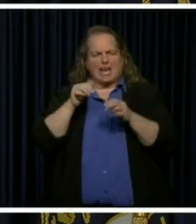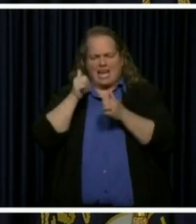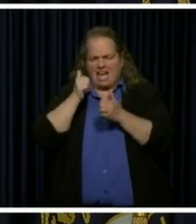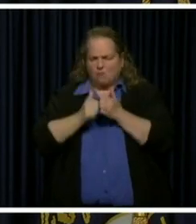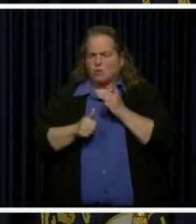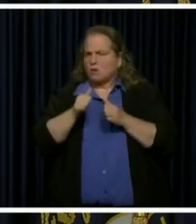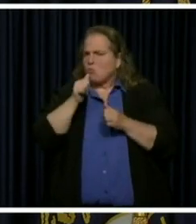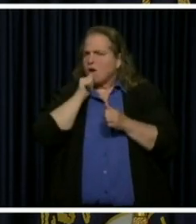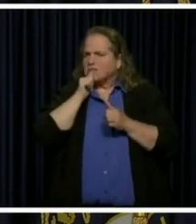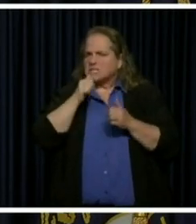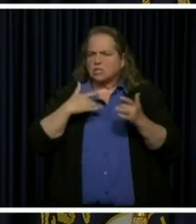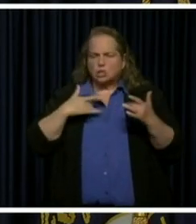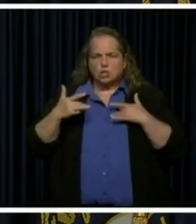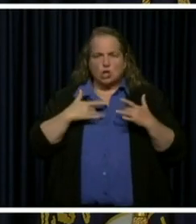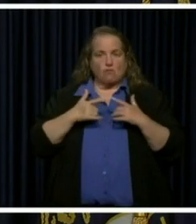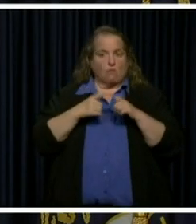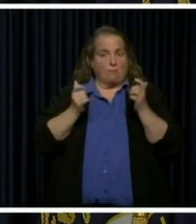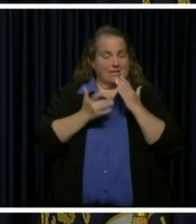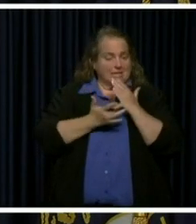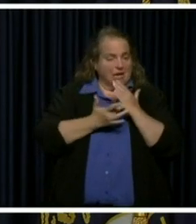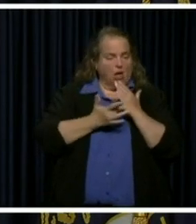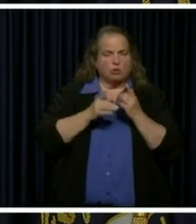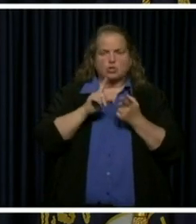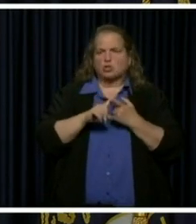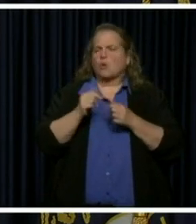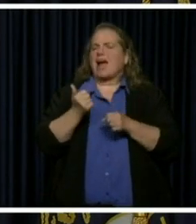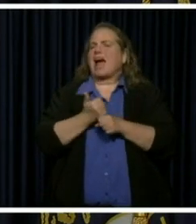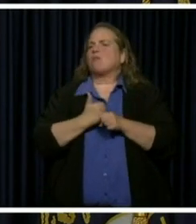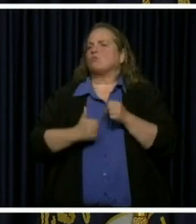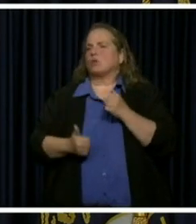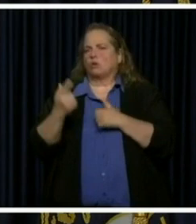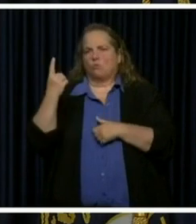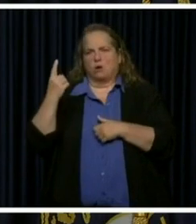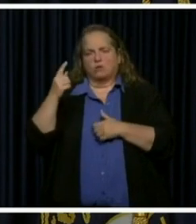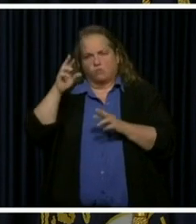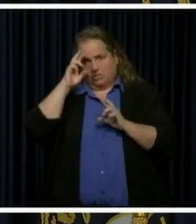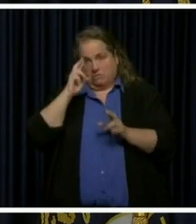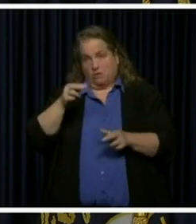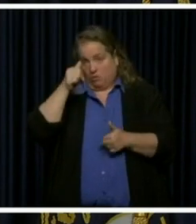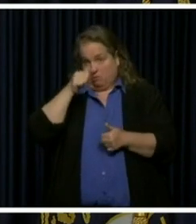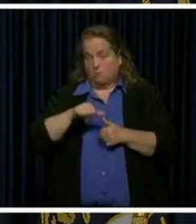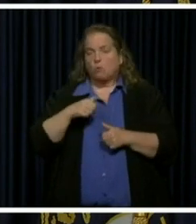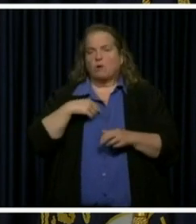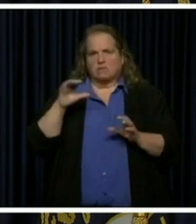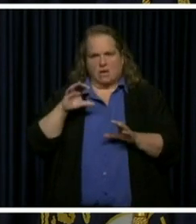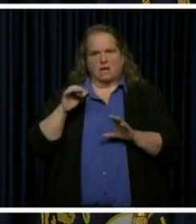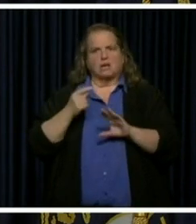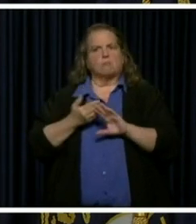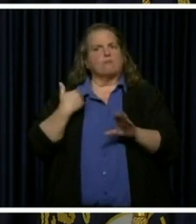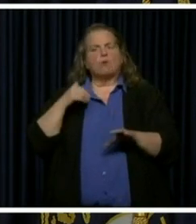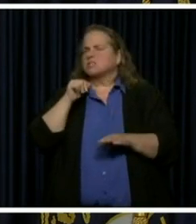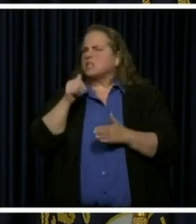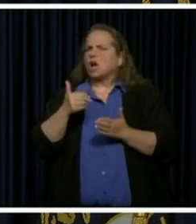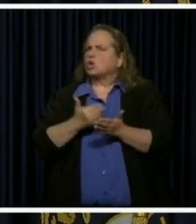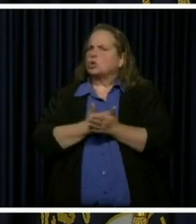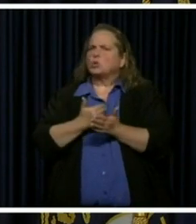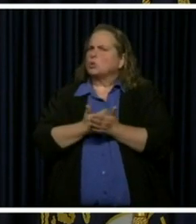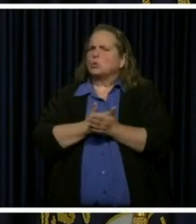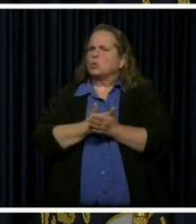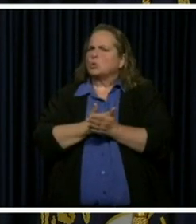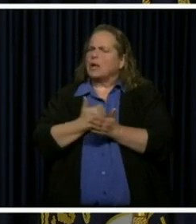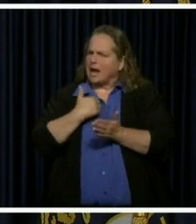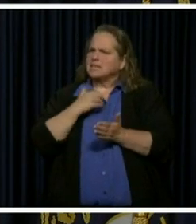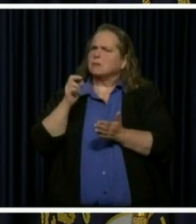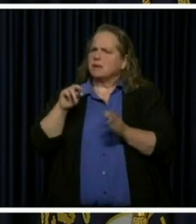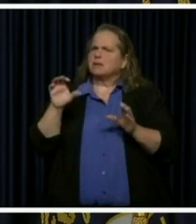technology piece to the other to respect it. Remember, this is something that we've done in the past. It's not new, and it's been done for